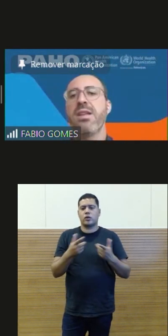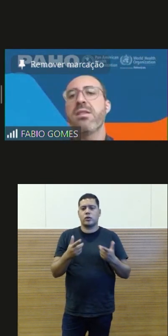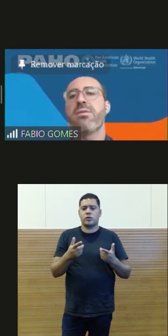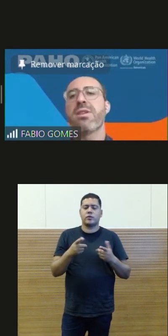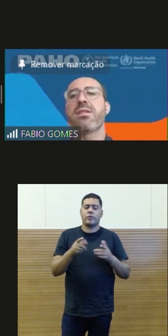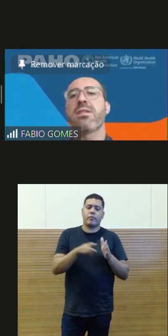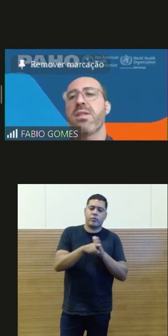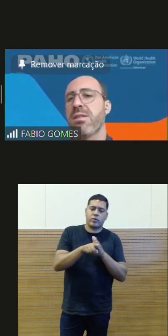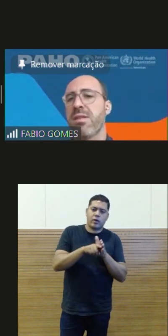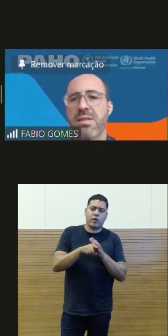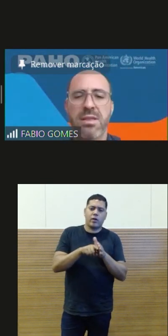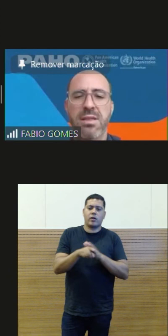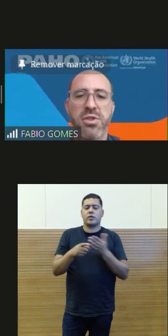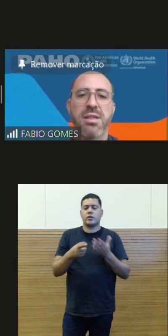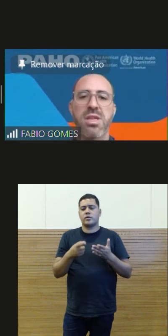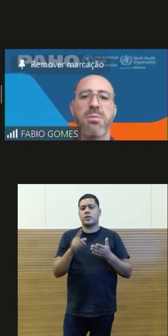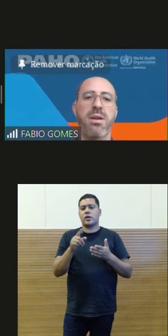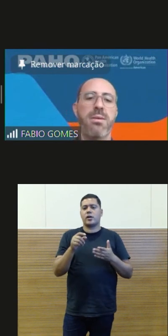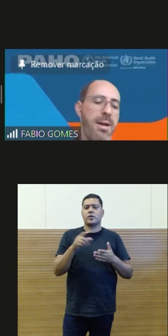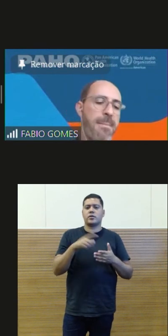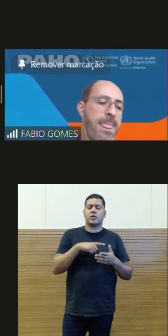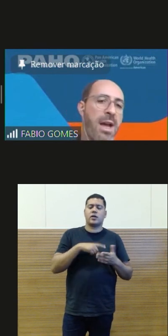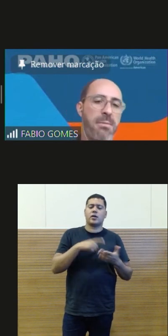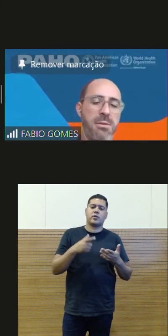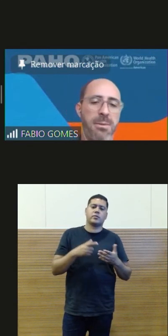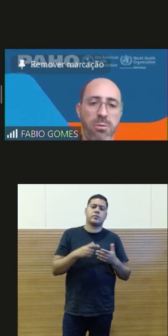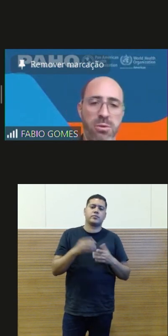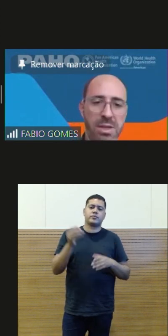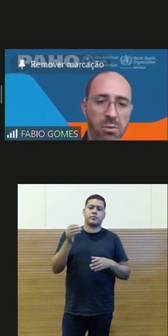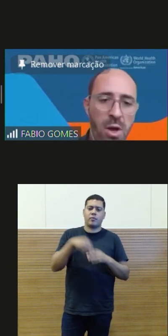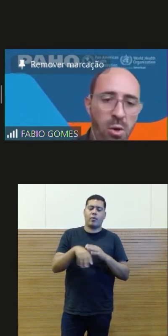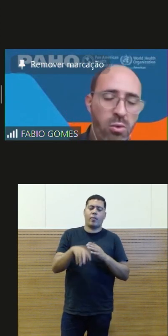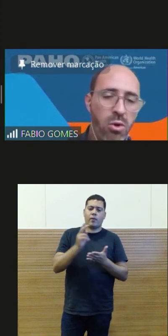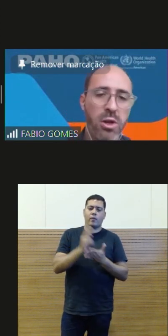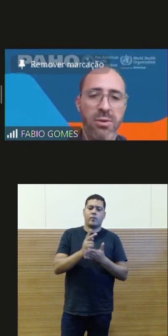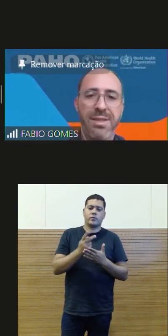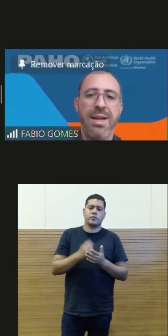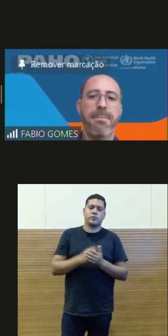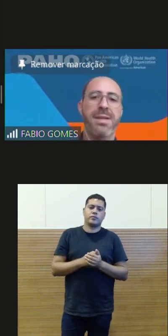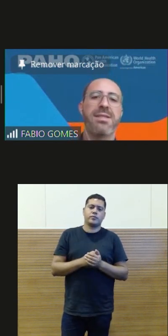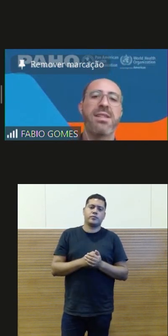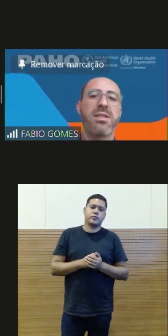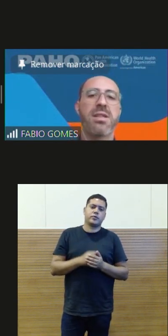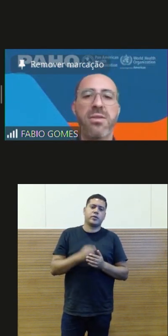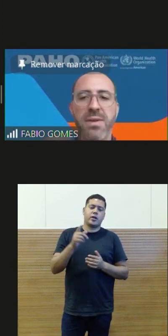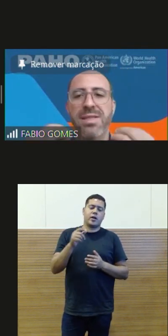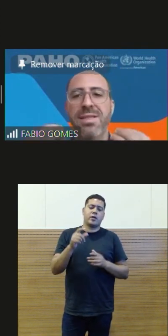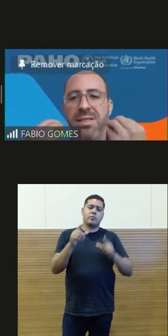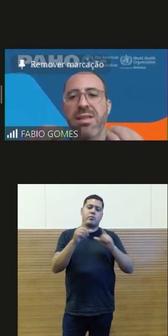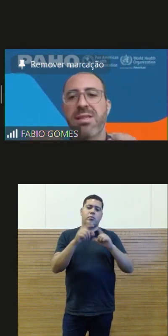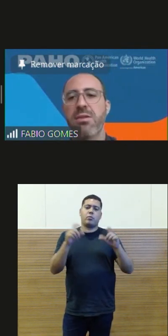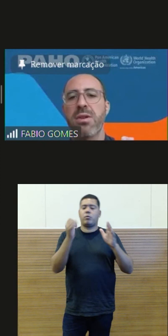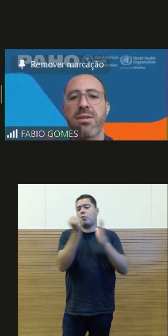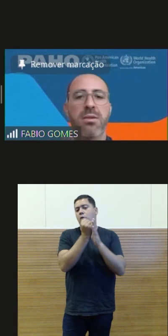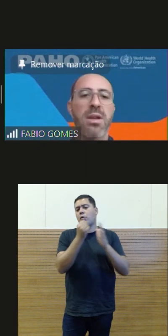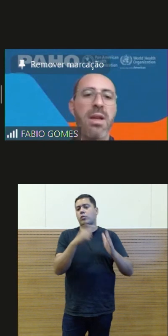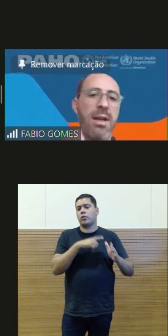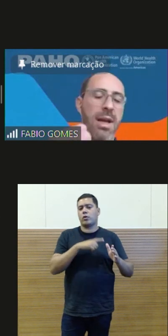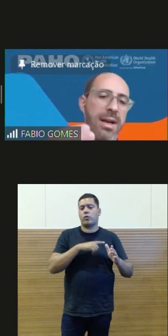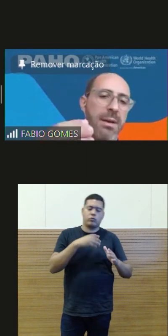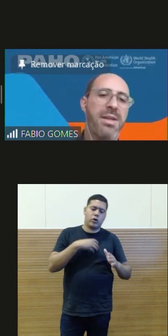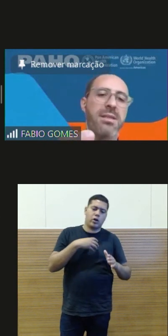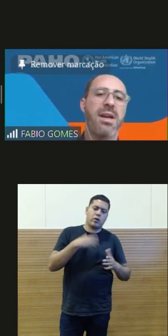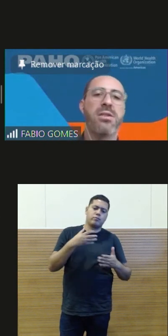of the studies that analyze this transference get to the same conclusion. The